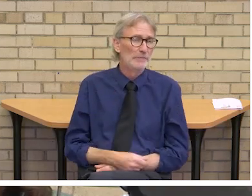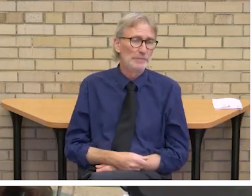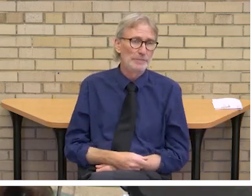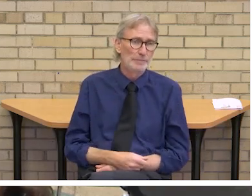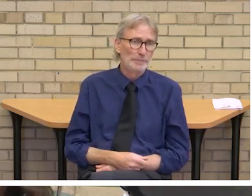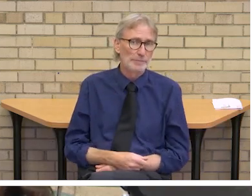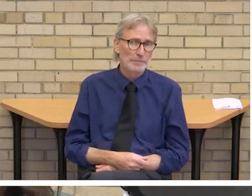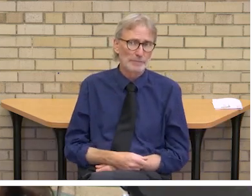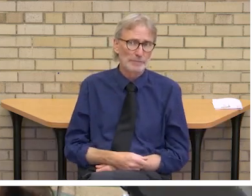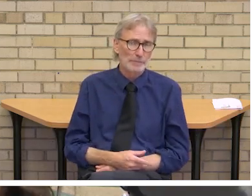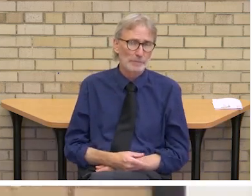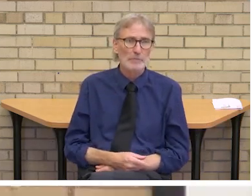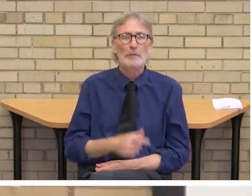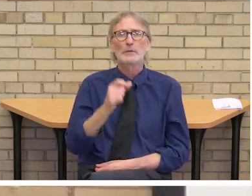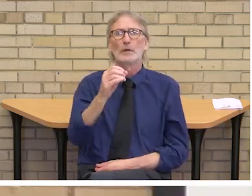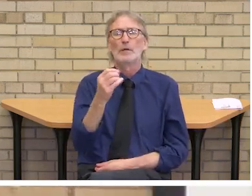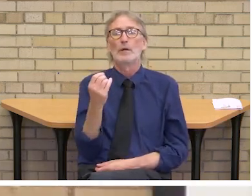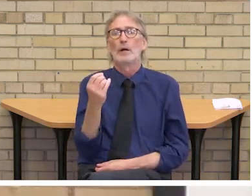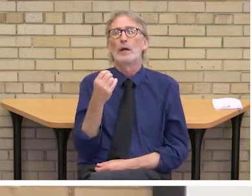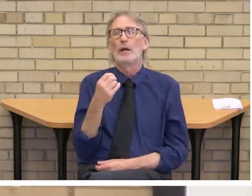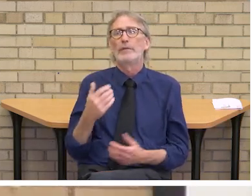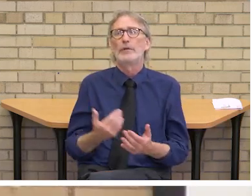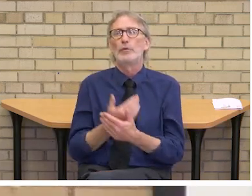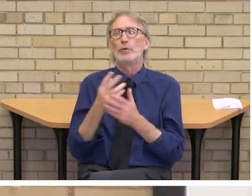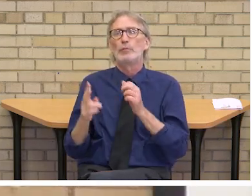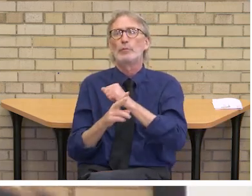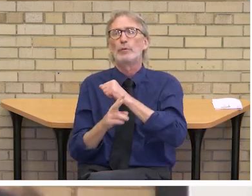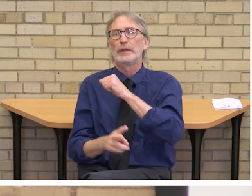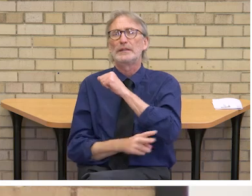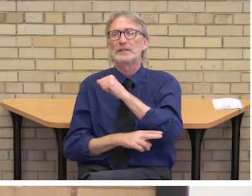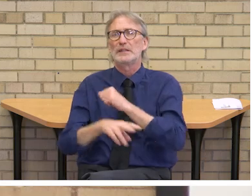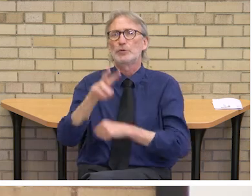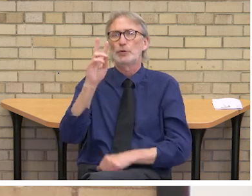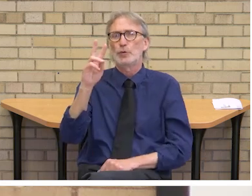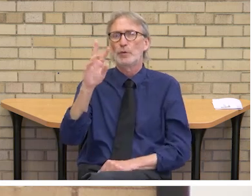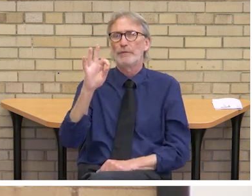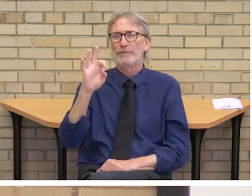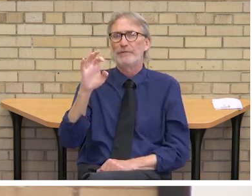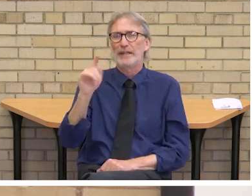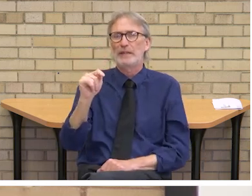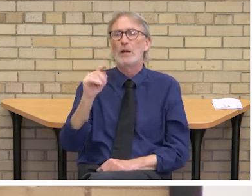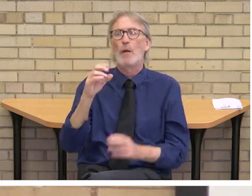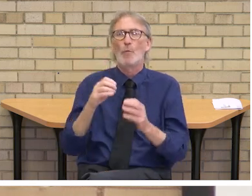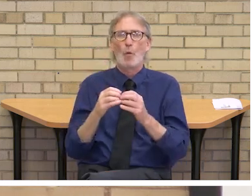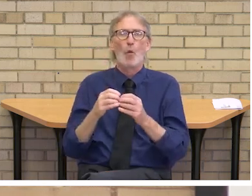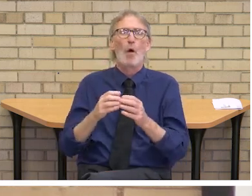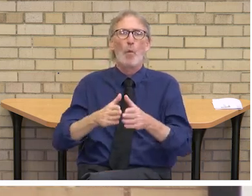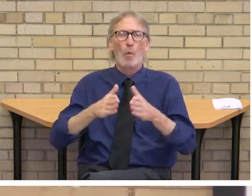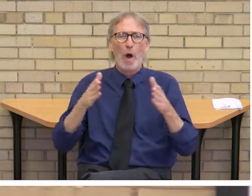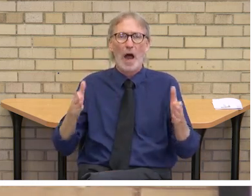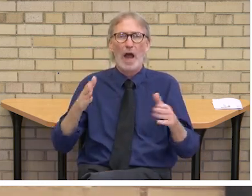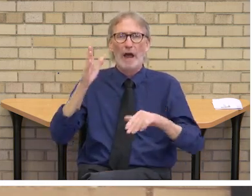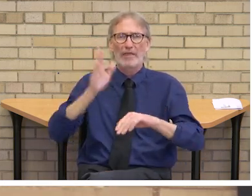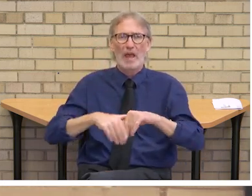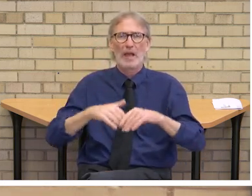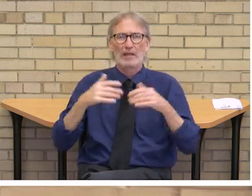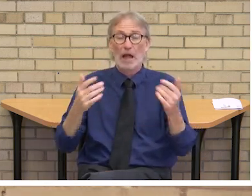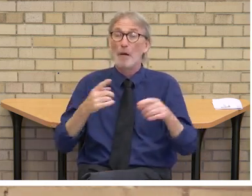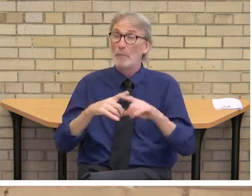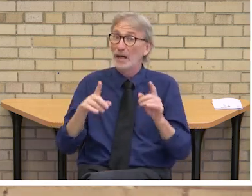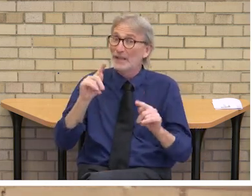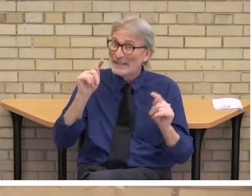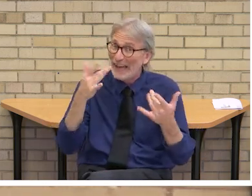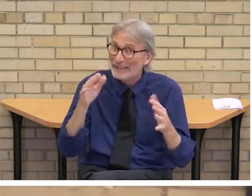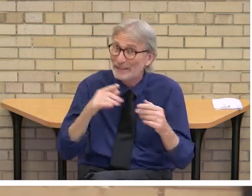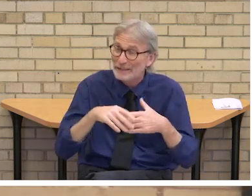width out of it. So the new bridge is about 2 feet wider than it is today. But space is tight, and because